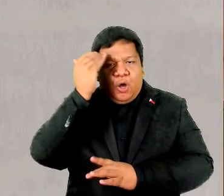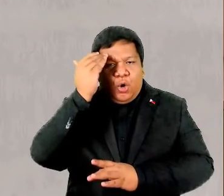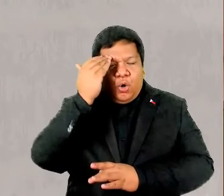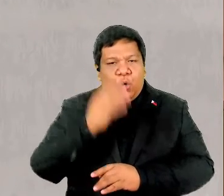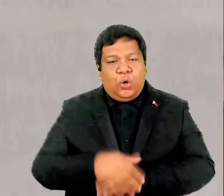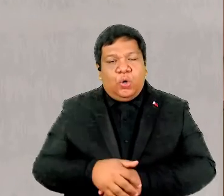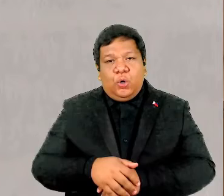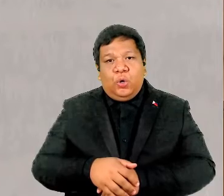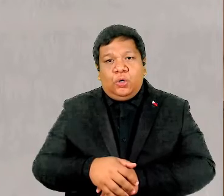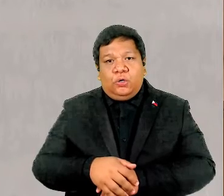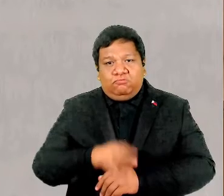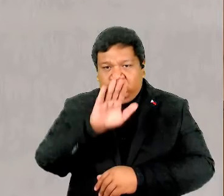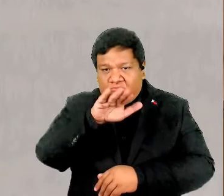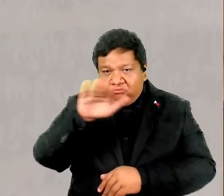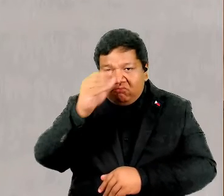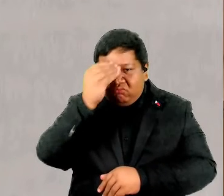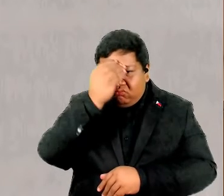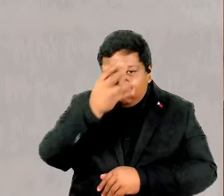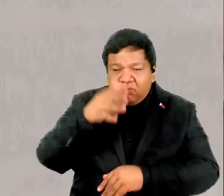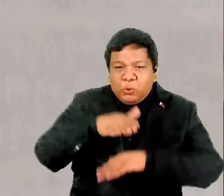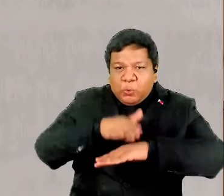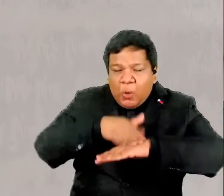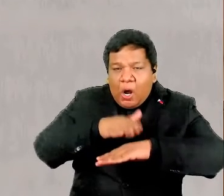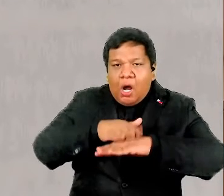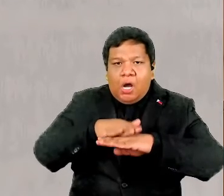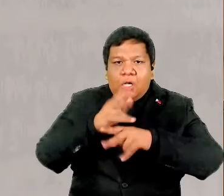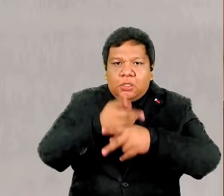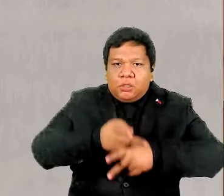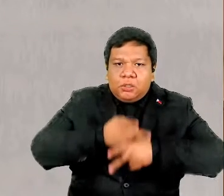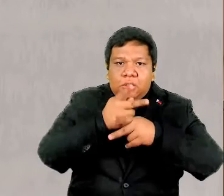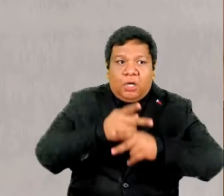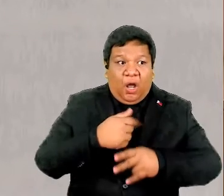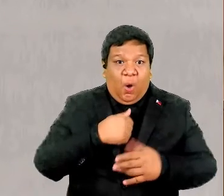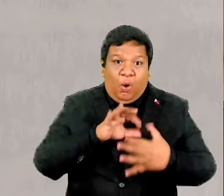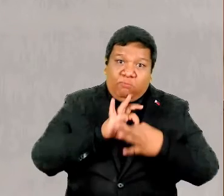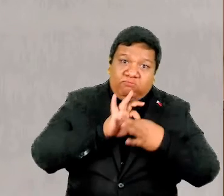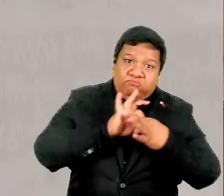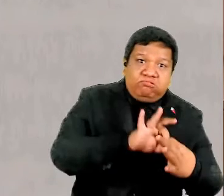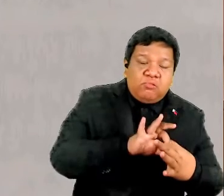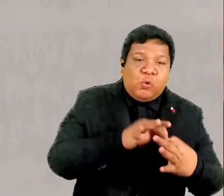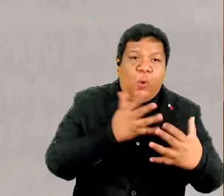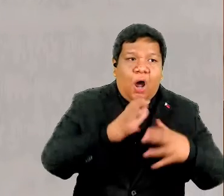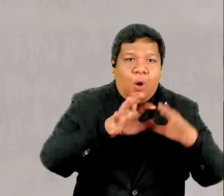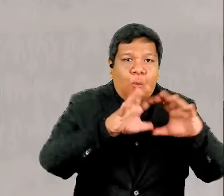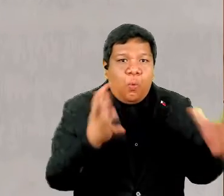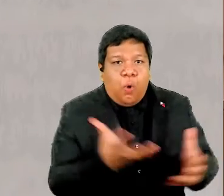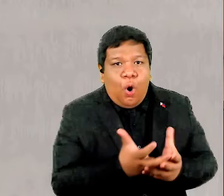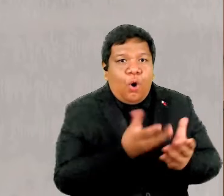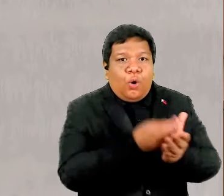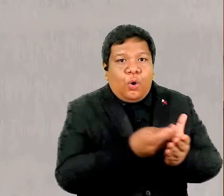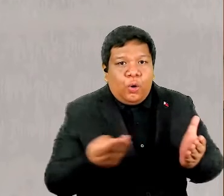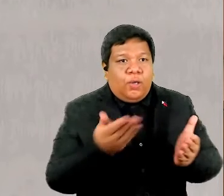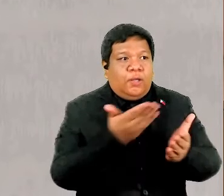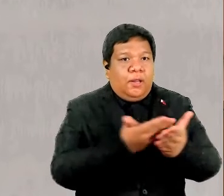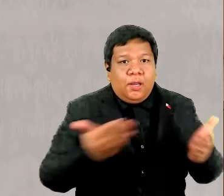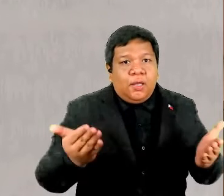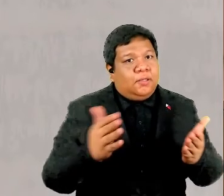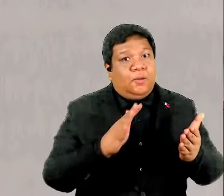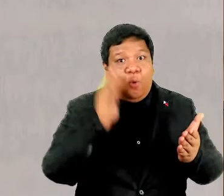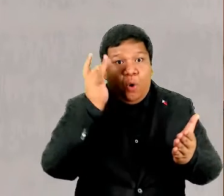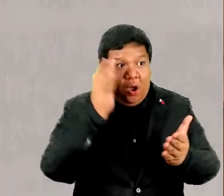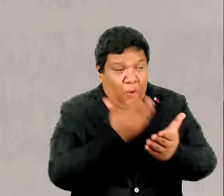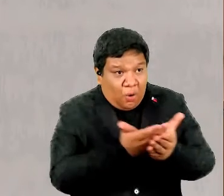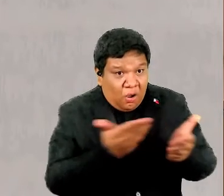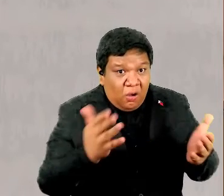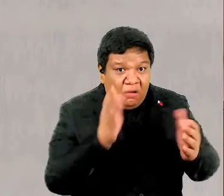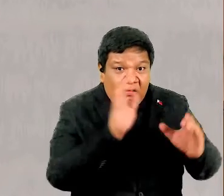sa buhay mo. He is cautioning us against the danger of finding our identity on the earthly wealth. Dahil ang mga